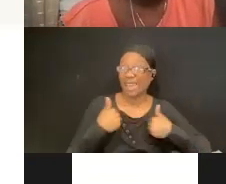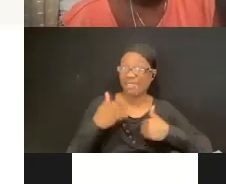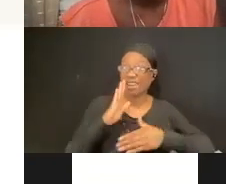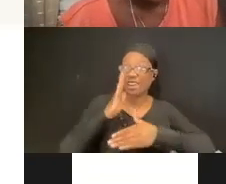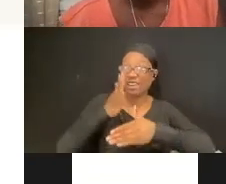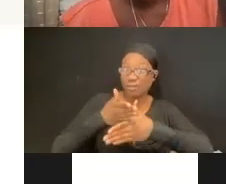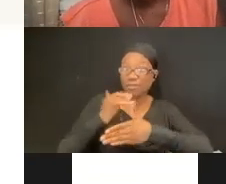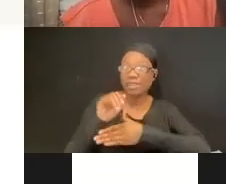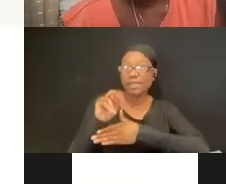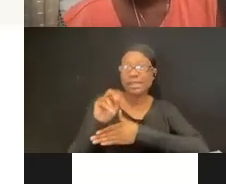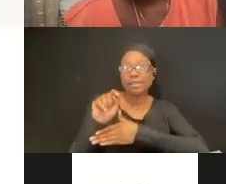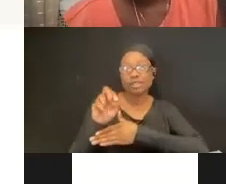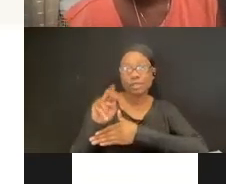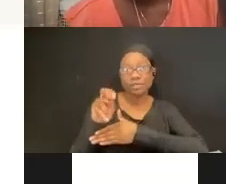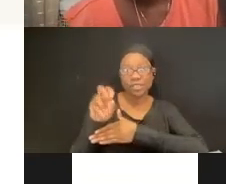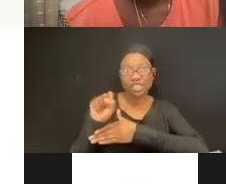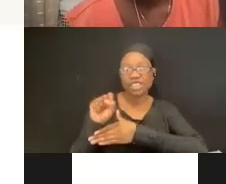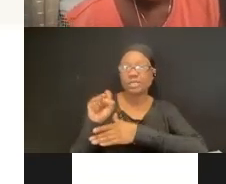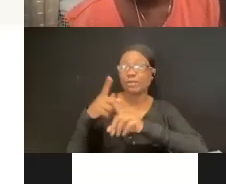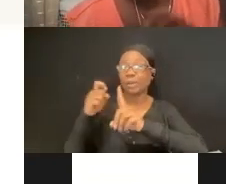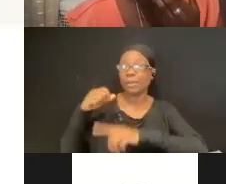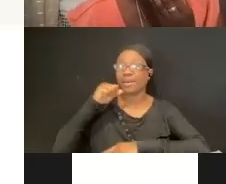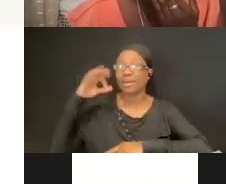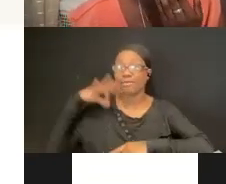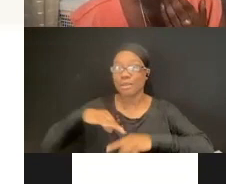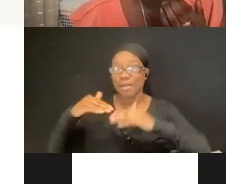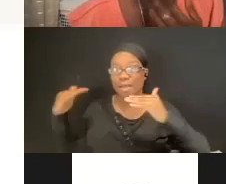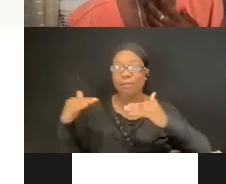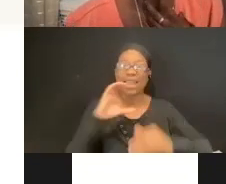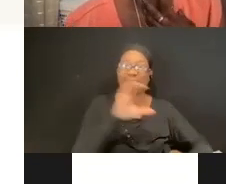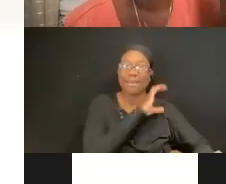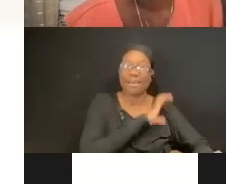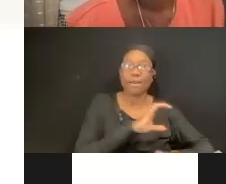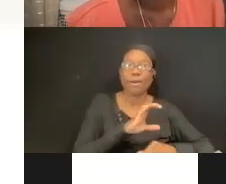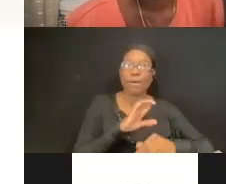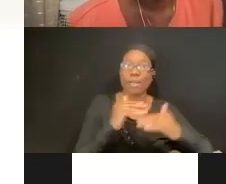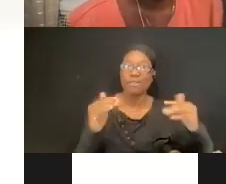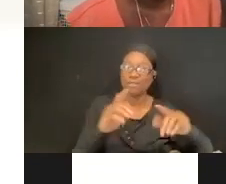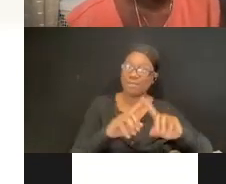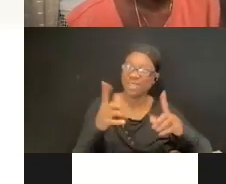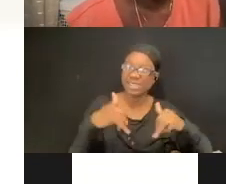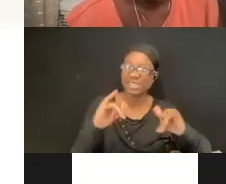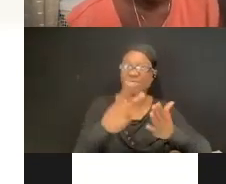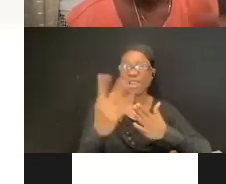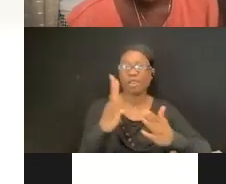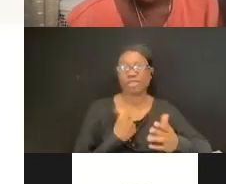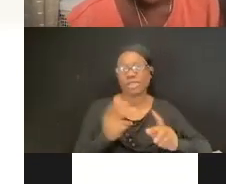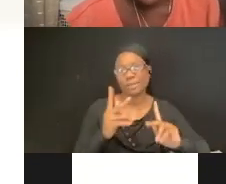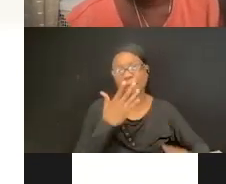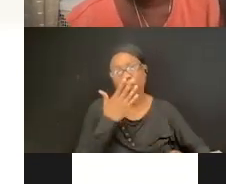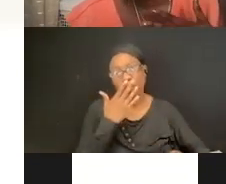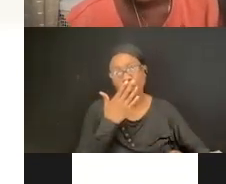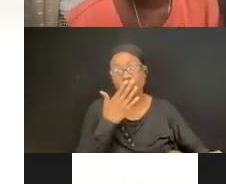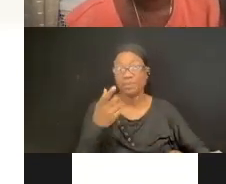color. I gave a shout out to my therapist at the top of this because after hearing a lot of the conversations today and